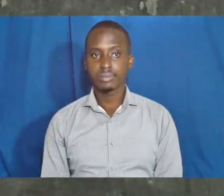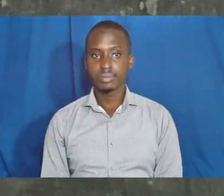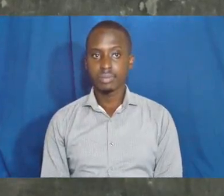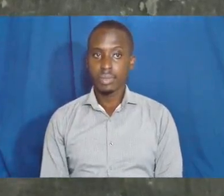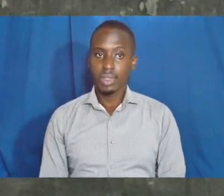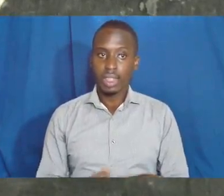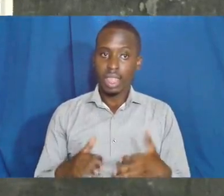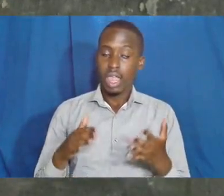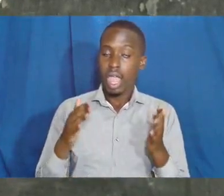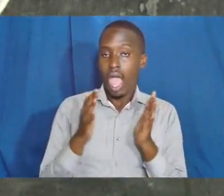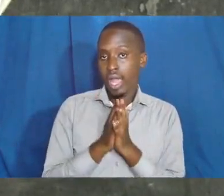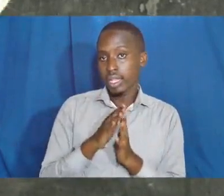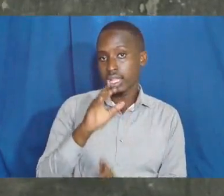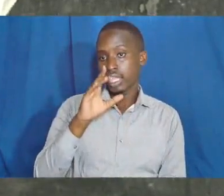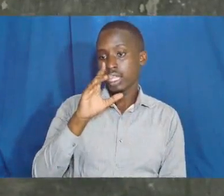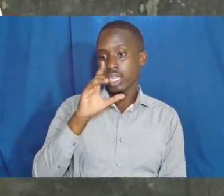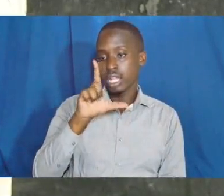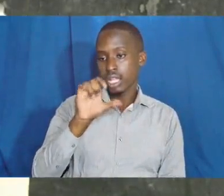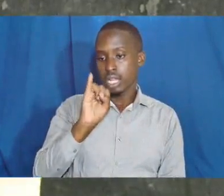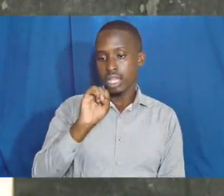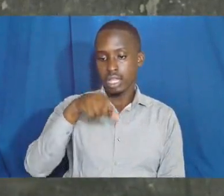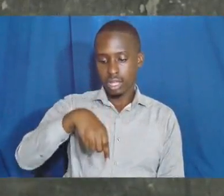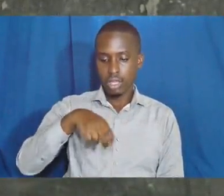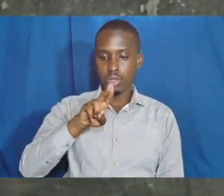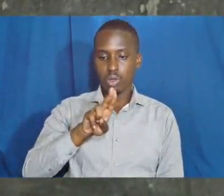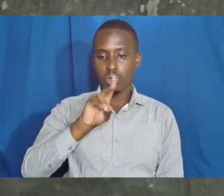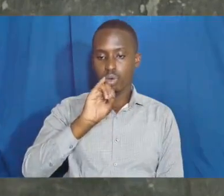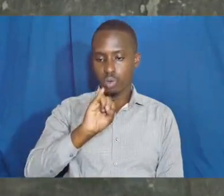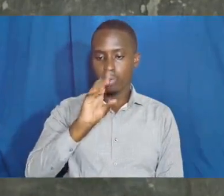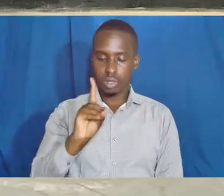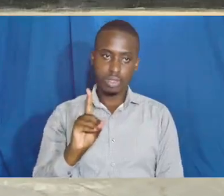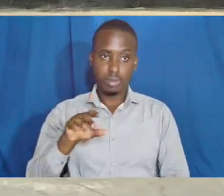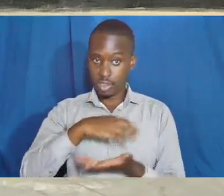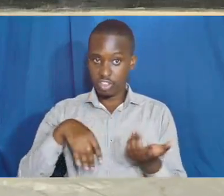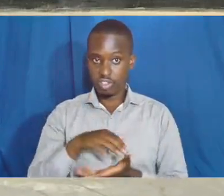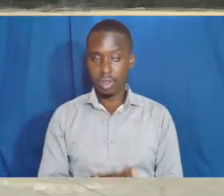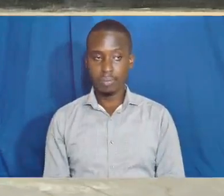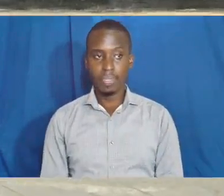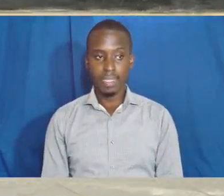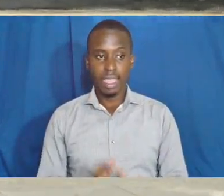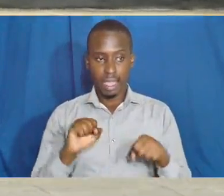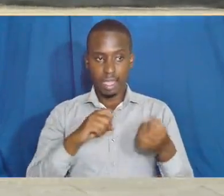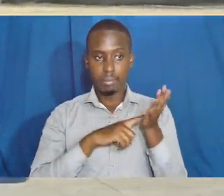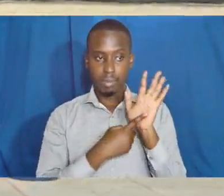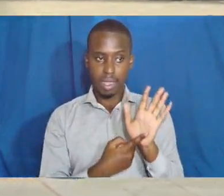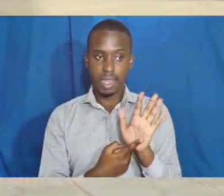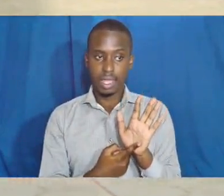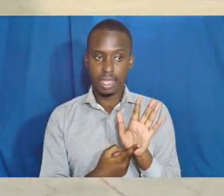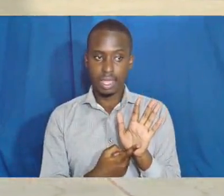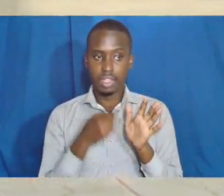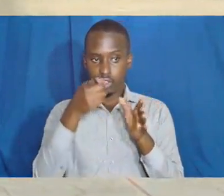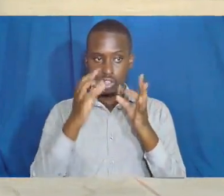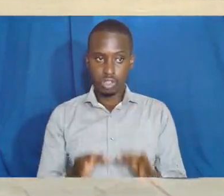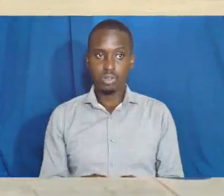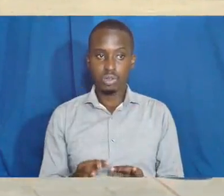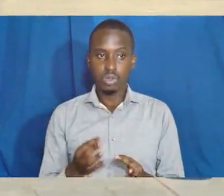either solid liquid mixture. In the solid mixture, let me just show you an example of that one,